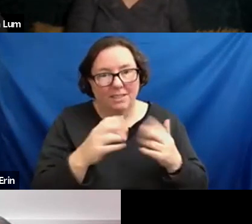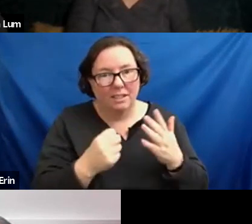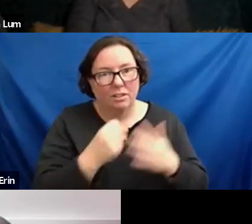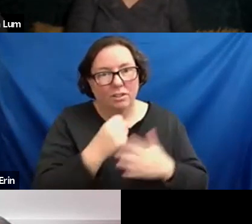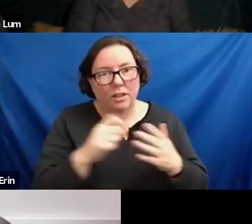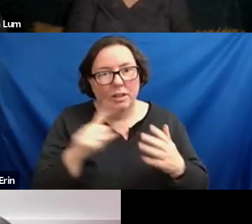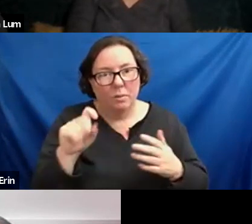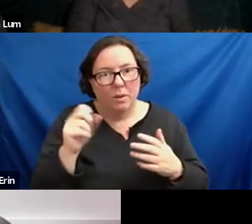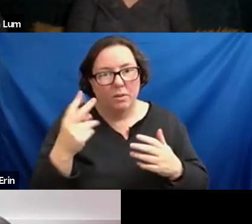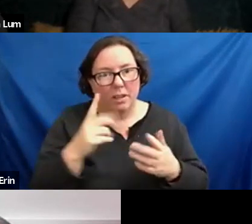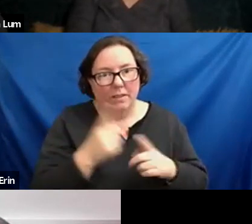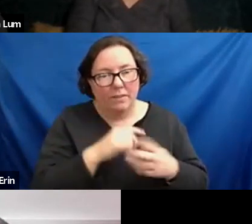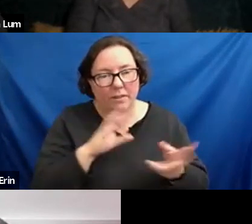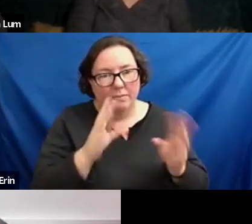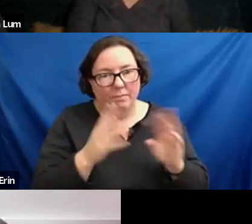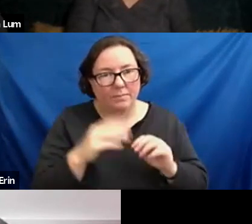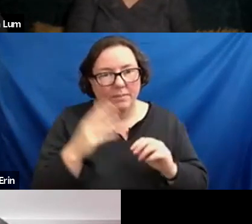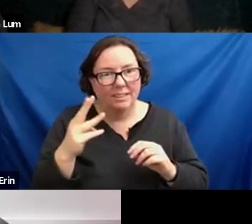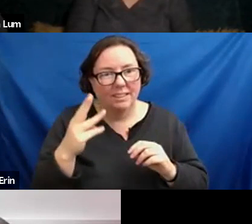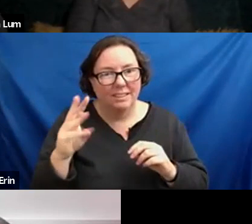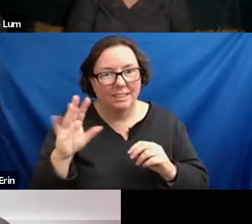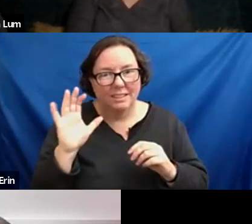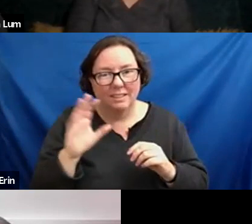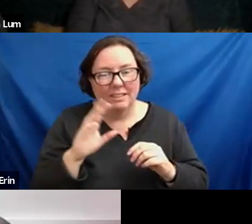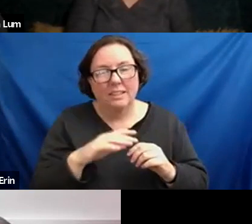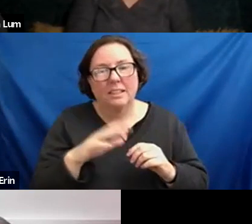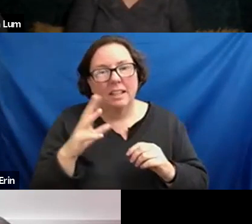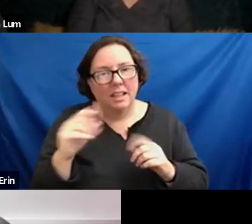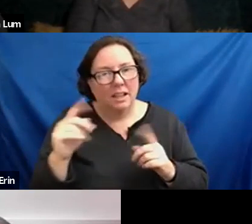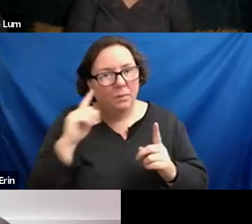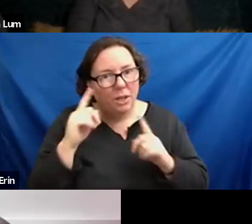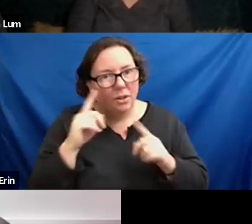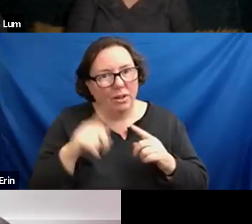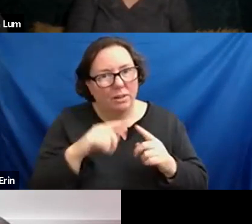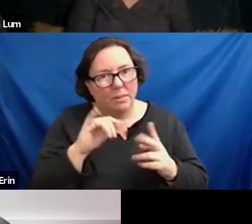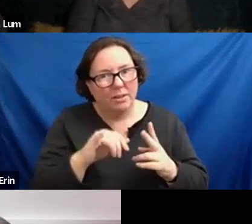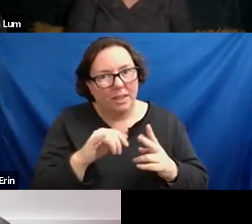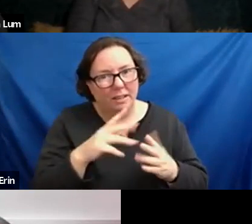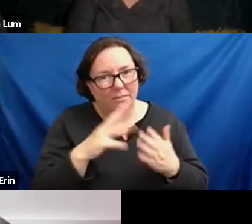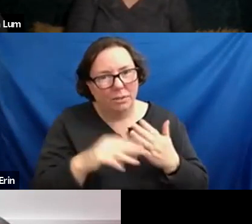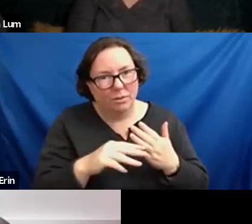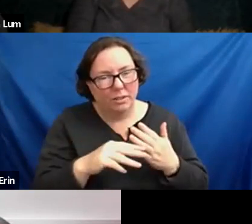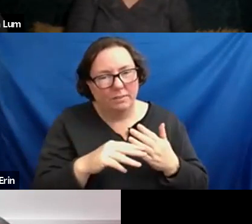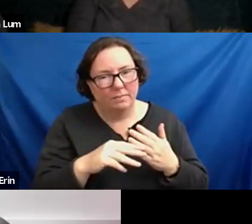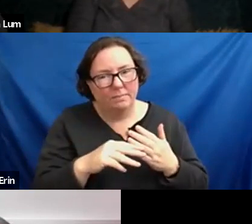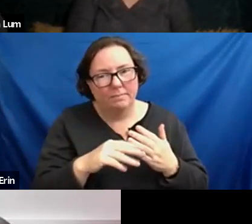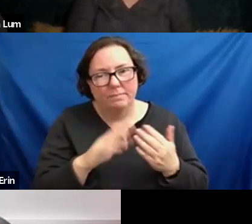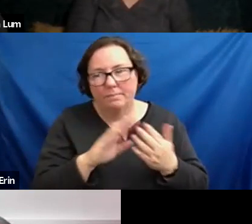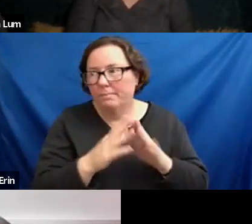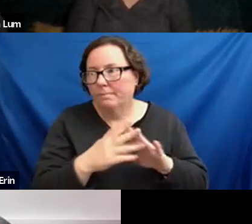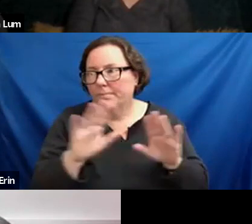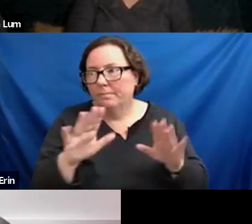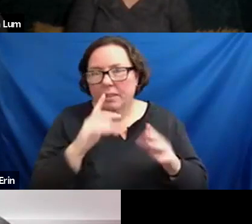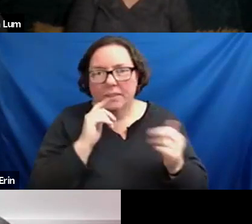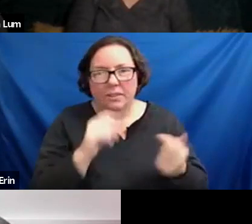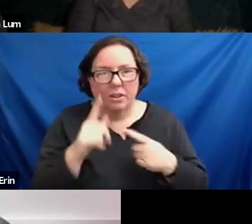out of 1666. And we heard about justification of AWC program becoming excellent for all because some